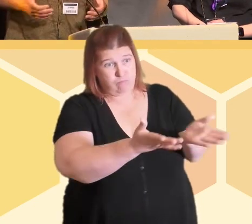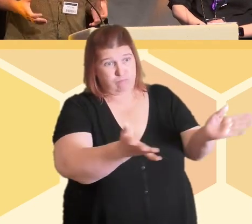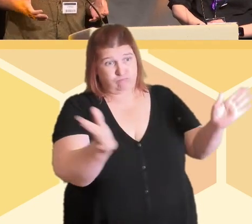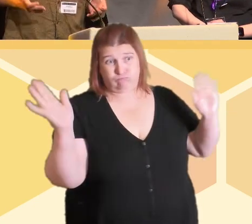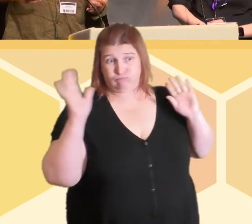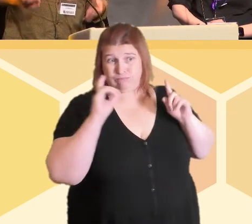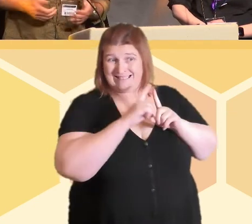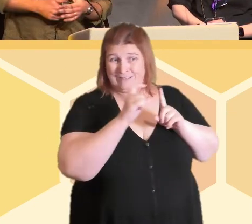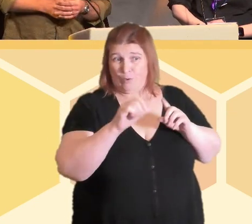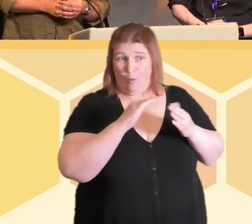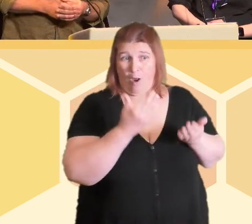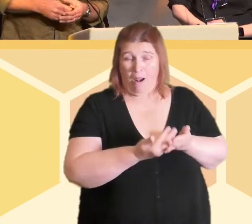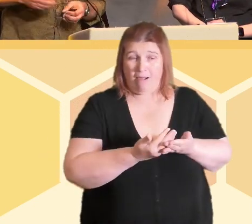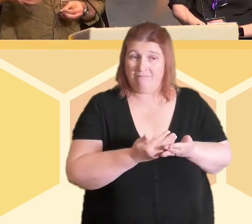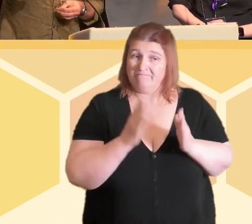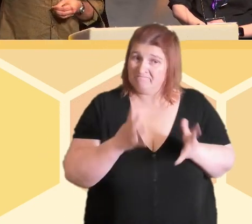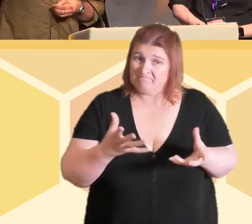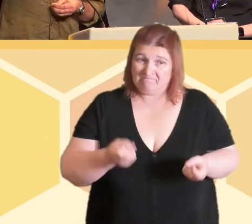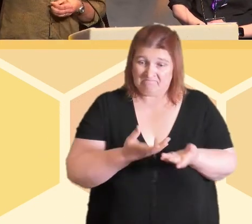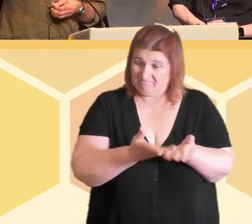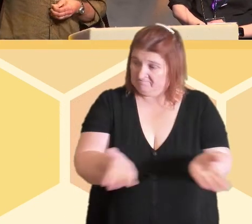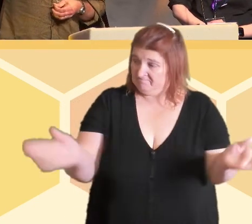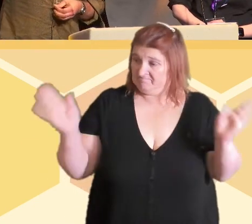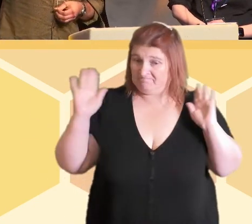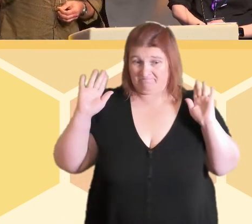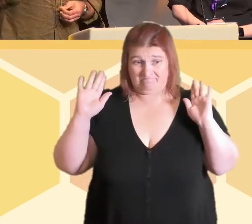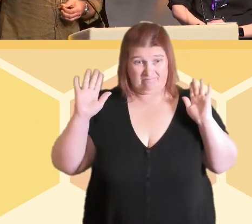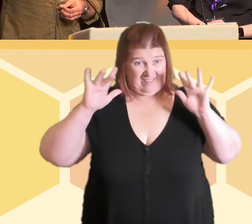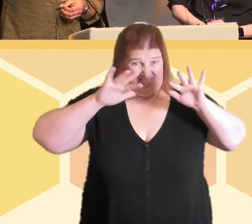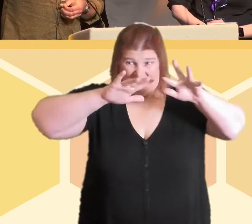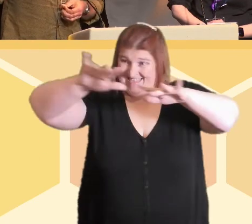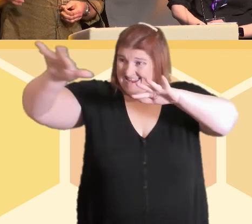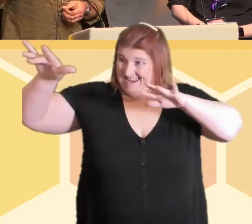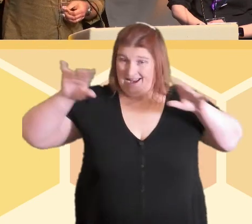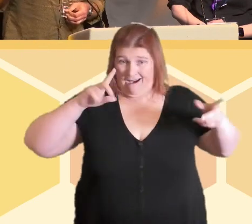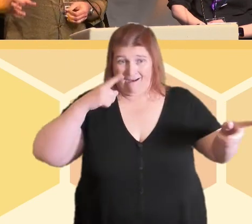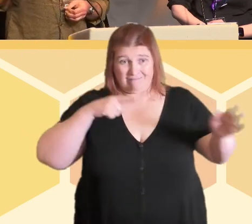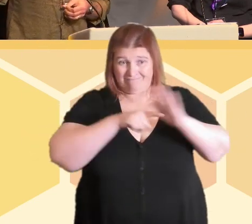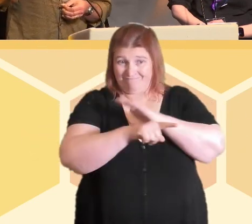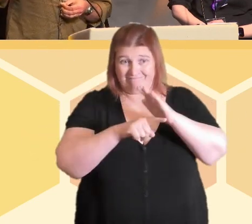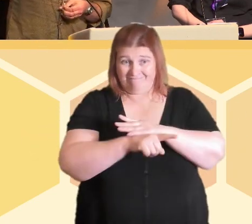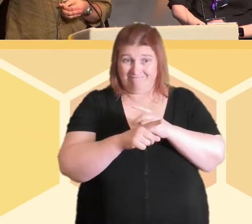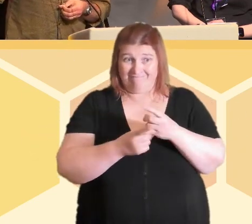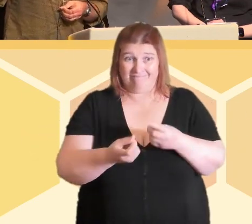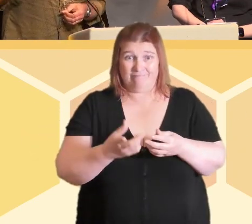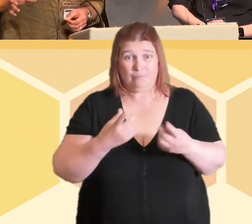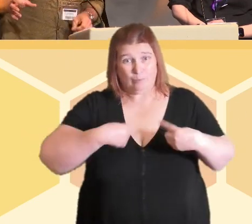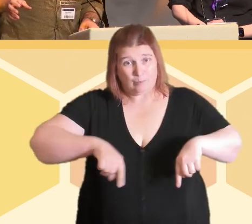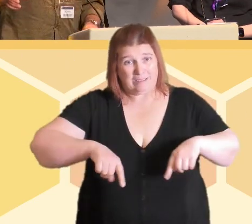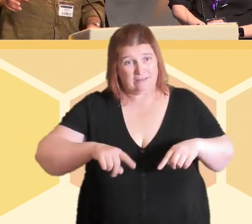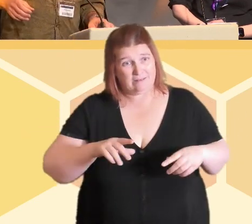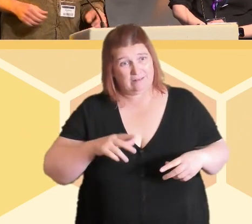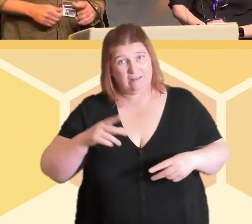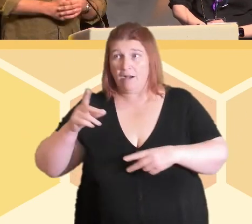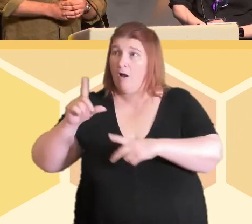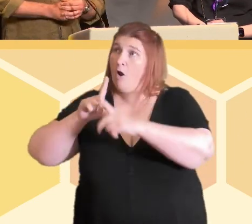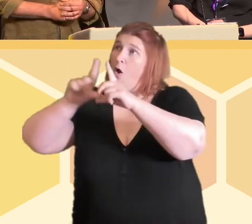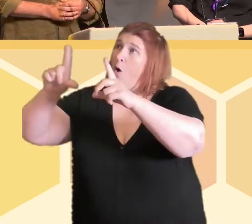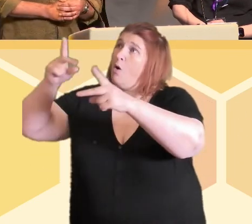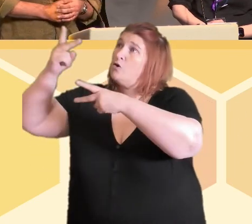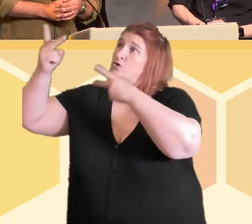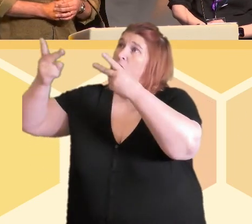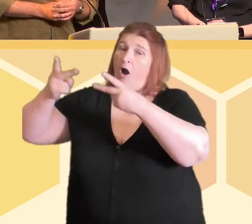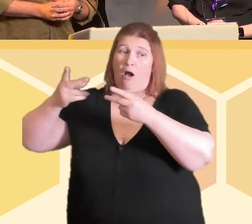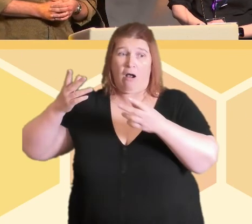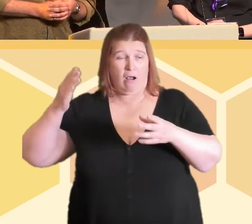to acknowledge the digital revolution happening all around us and to learn to sing the songs of the Lord in a